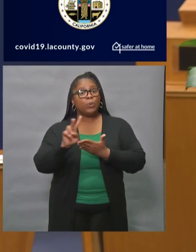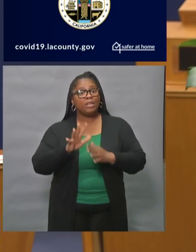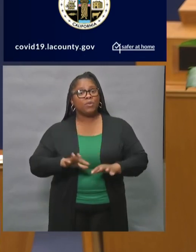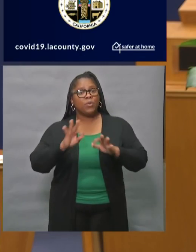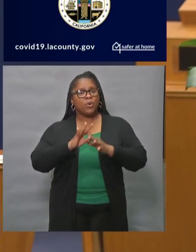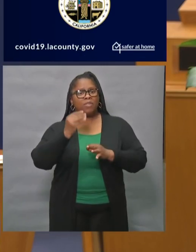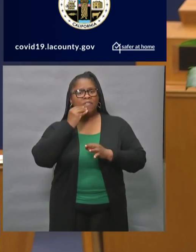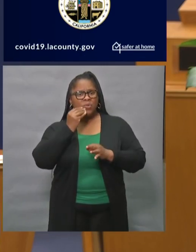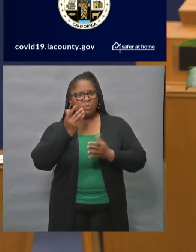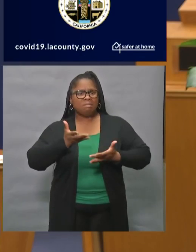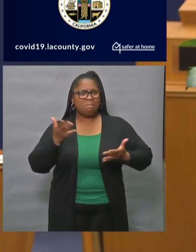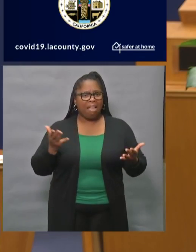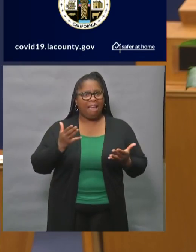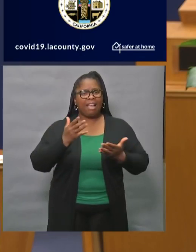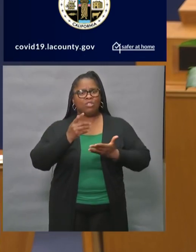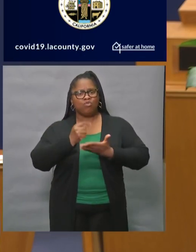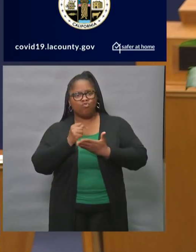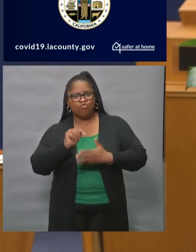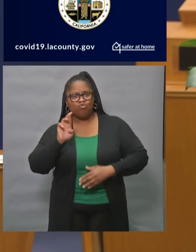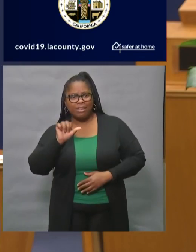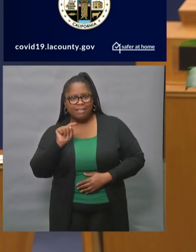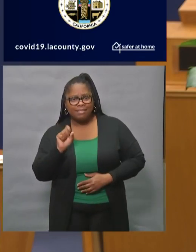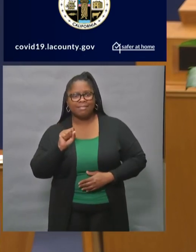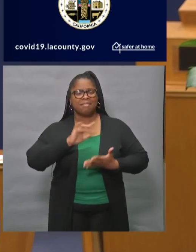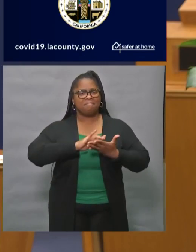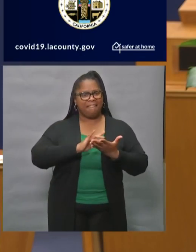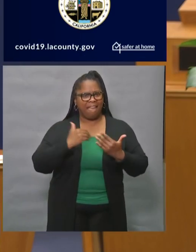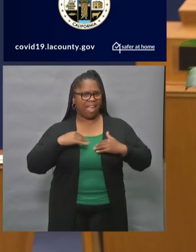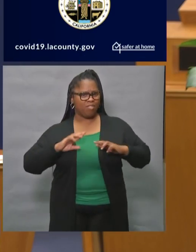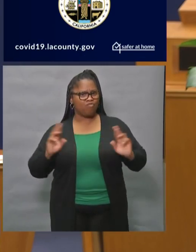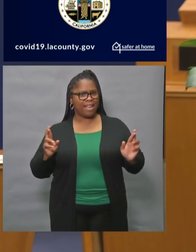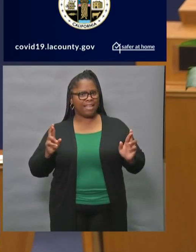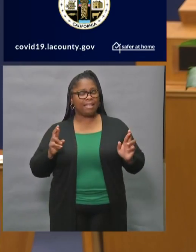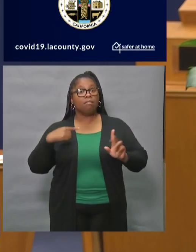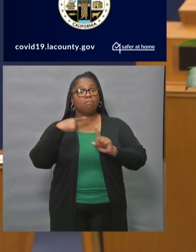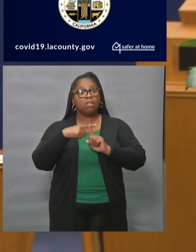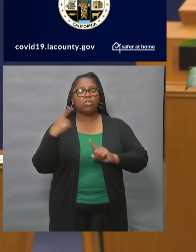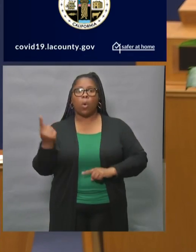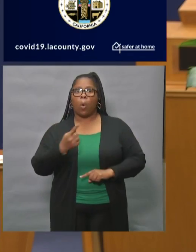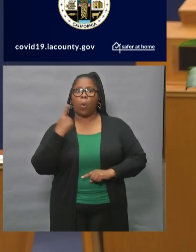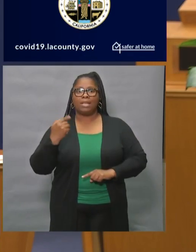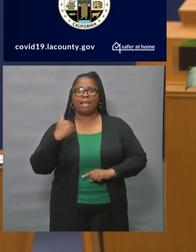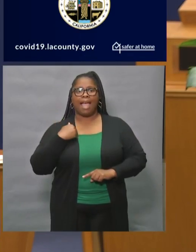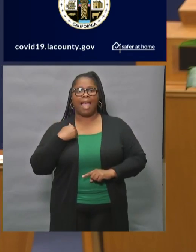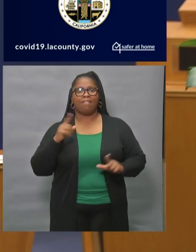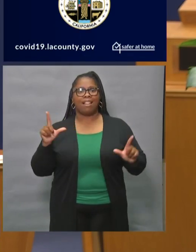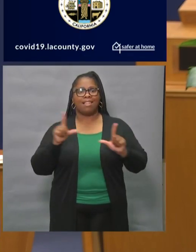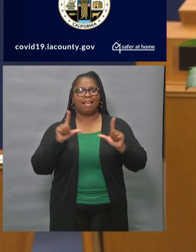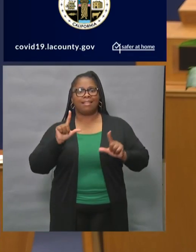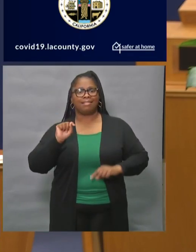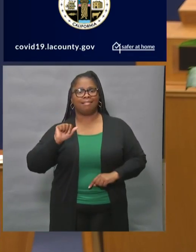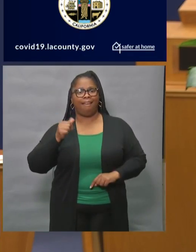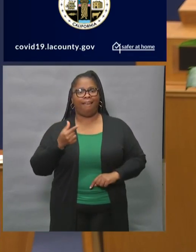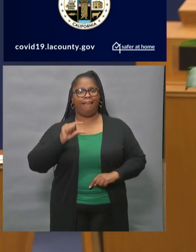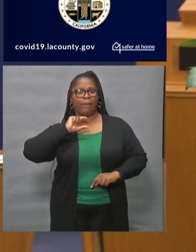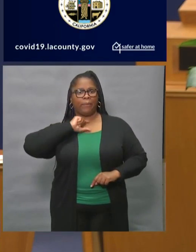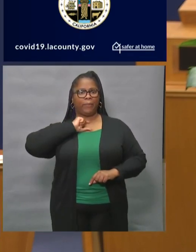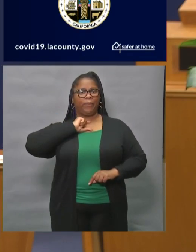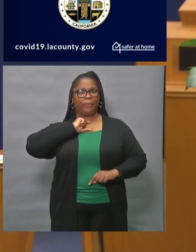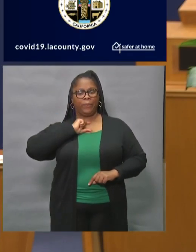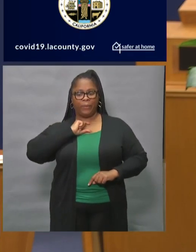and medication. Finally, always have a license tag and identification tag on your pet so they can make it